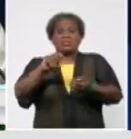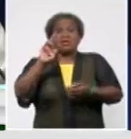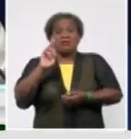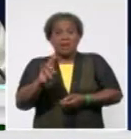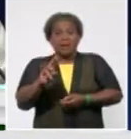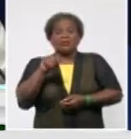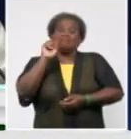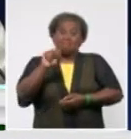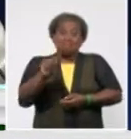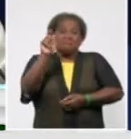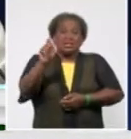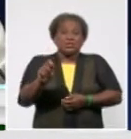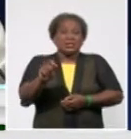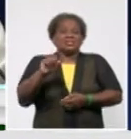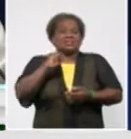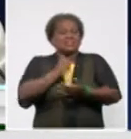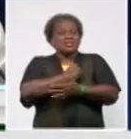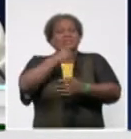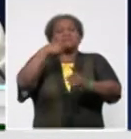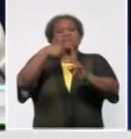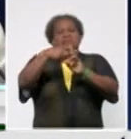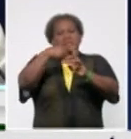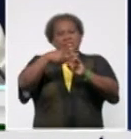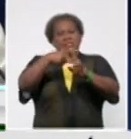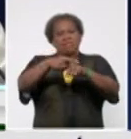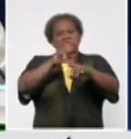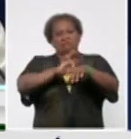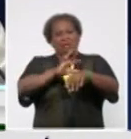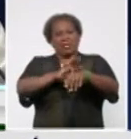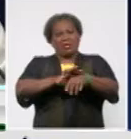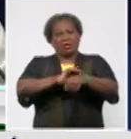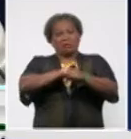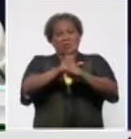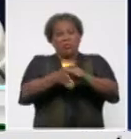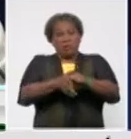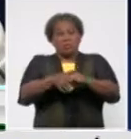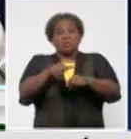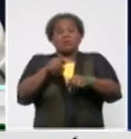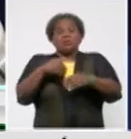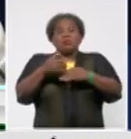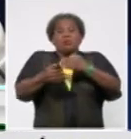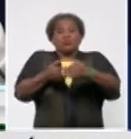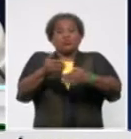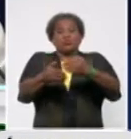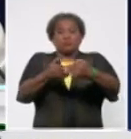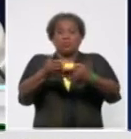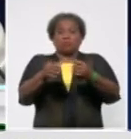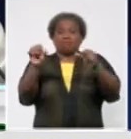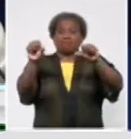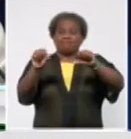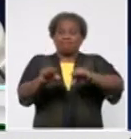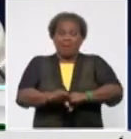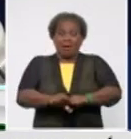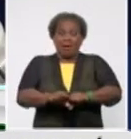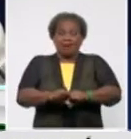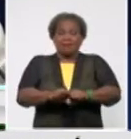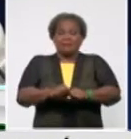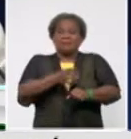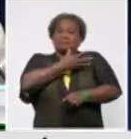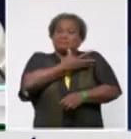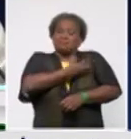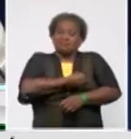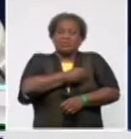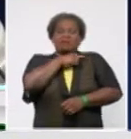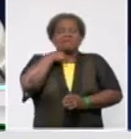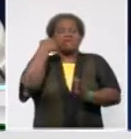the first symptoms and was admitted on September the 3rd. He tested positive for COVID-19. While